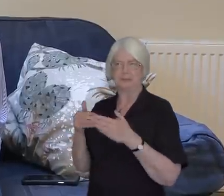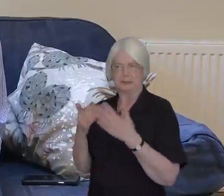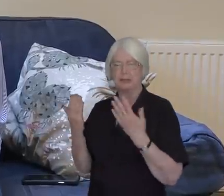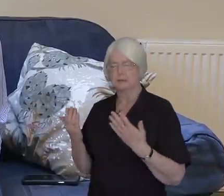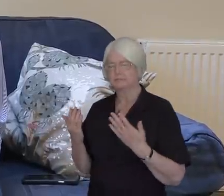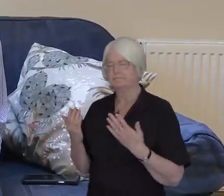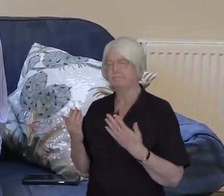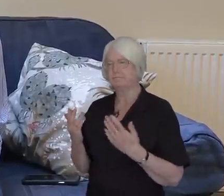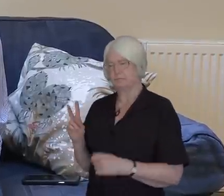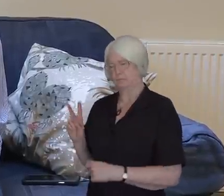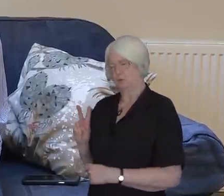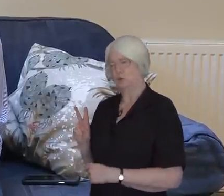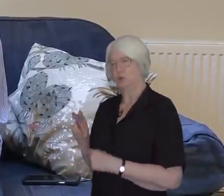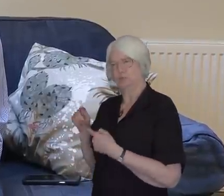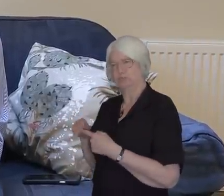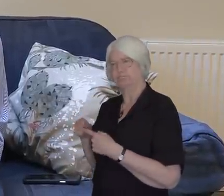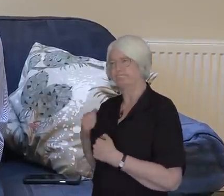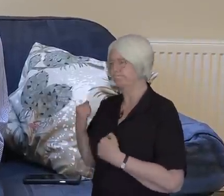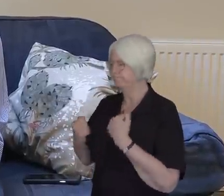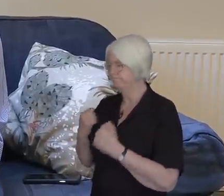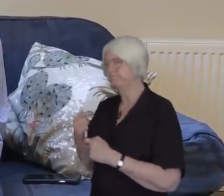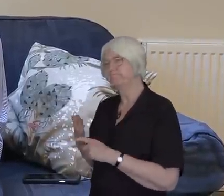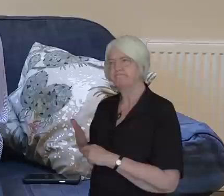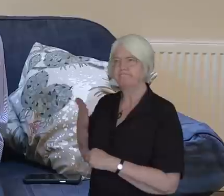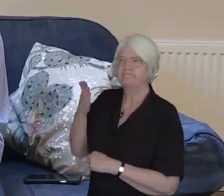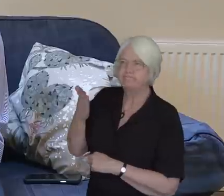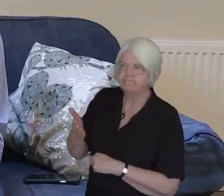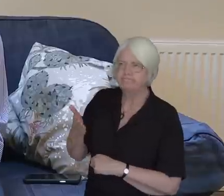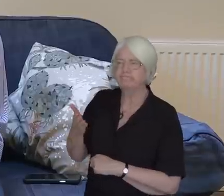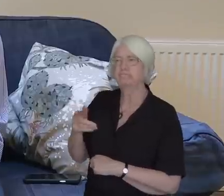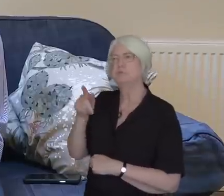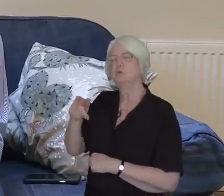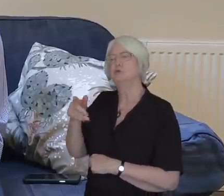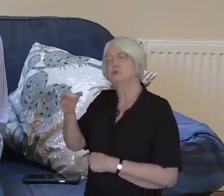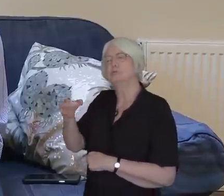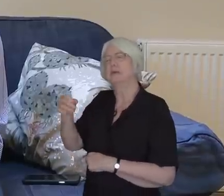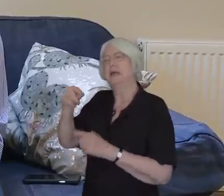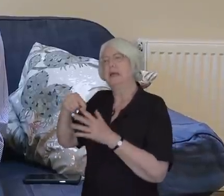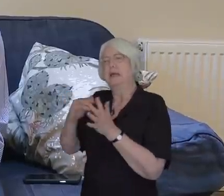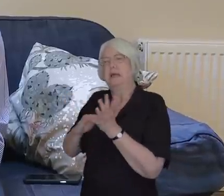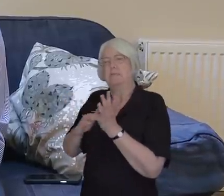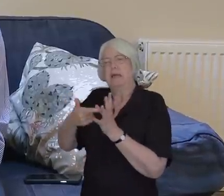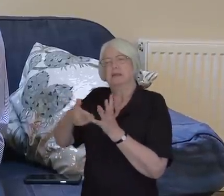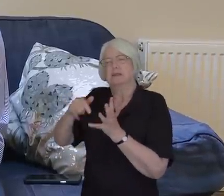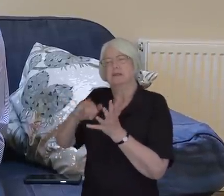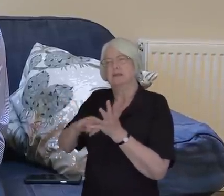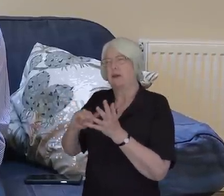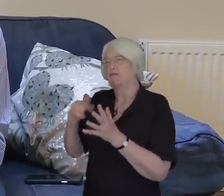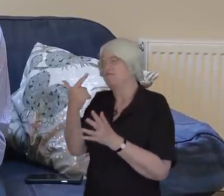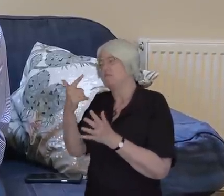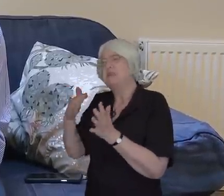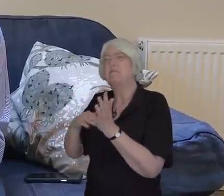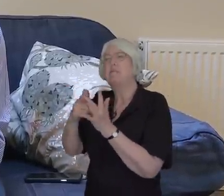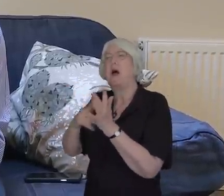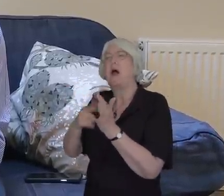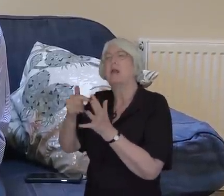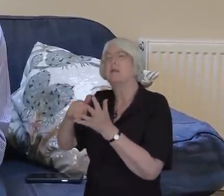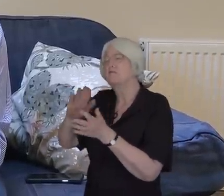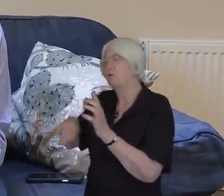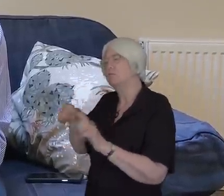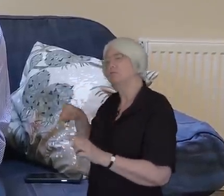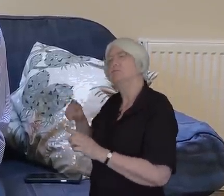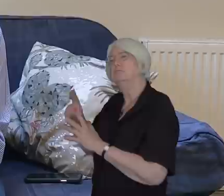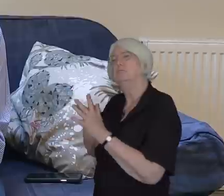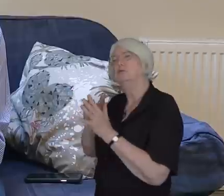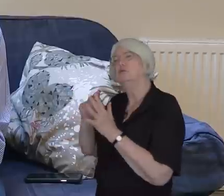Now on that same day, two of them were going to a village called Emmaus, about 7 miles from Jerusalem, and talking with each